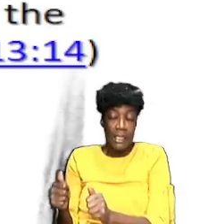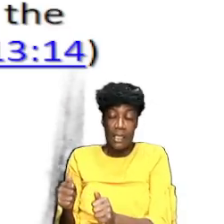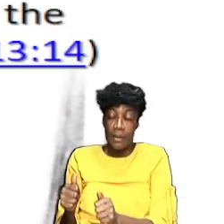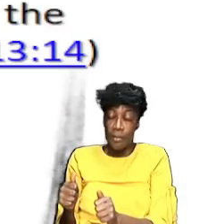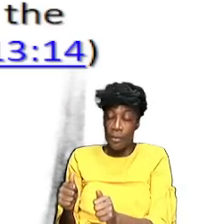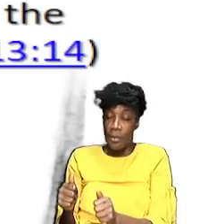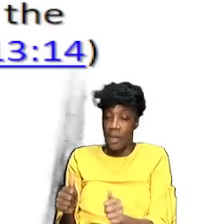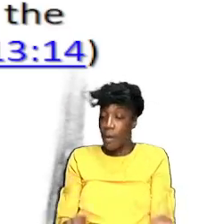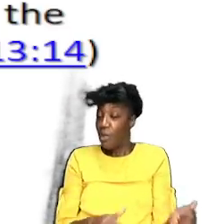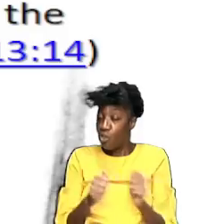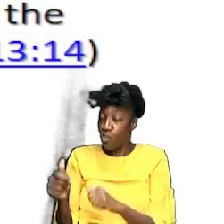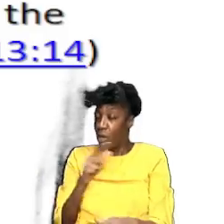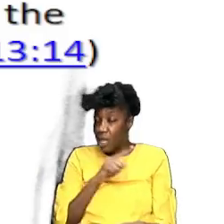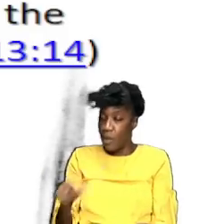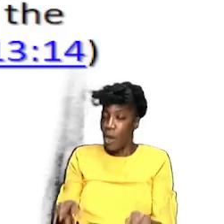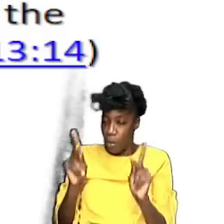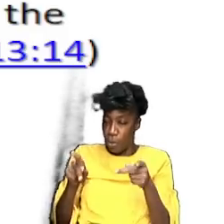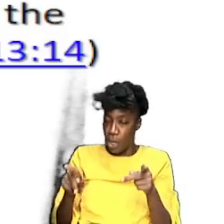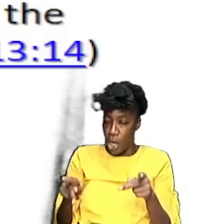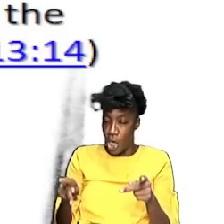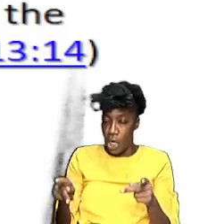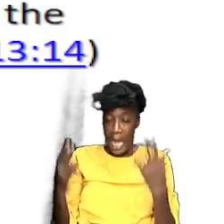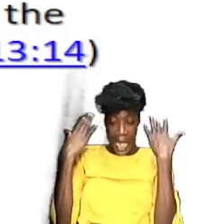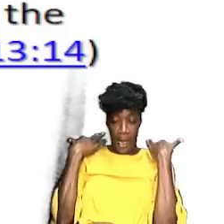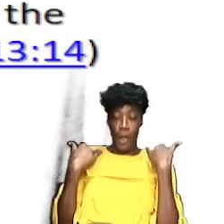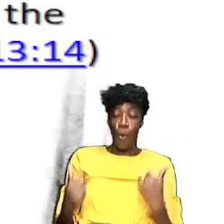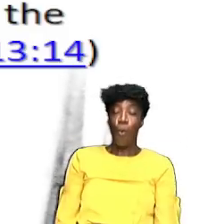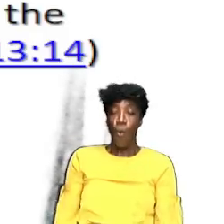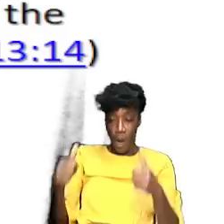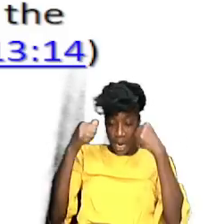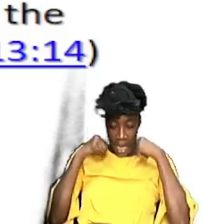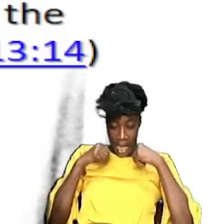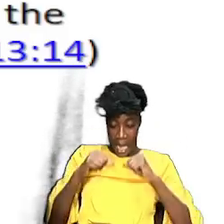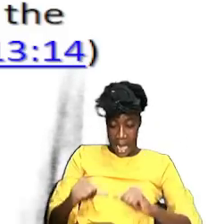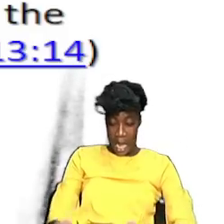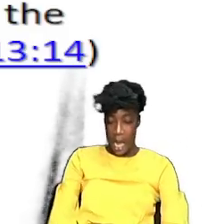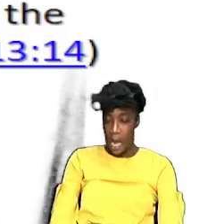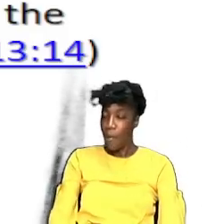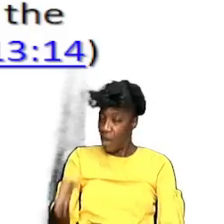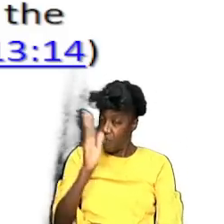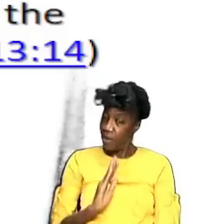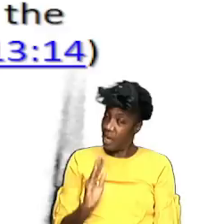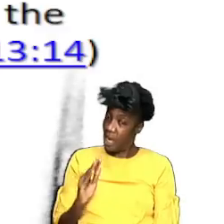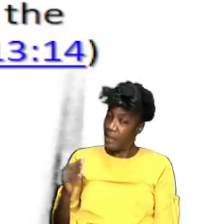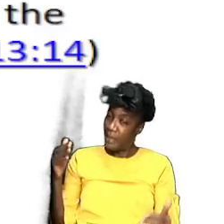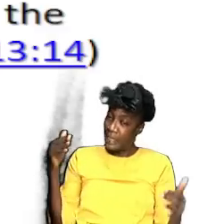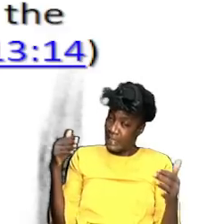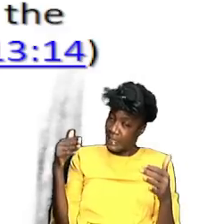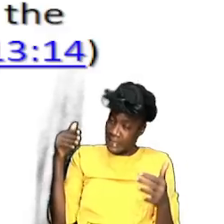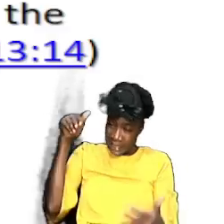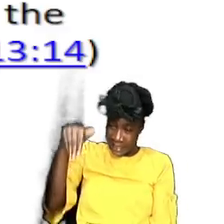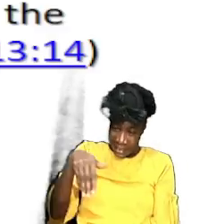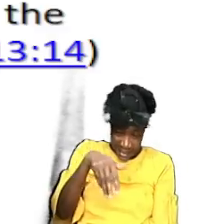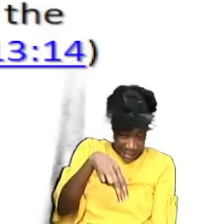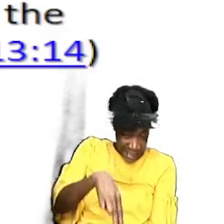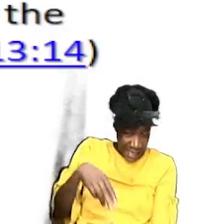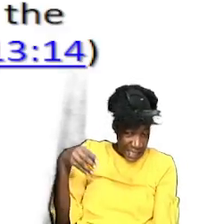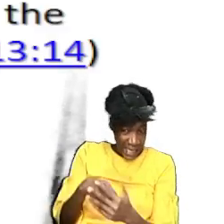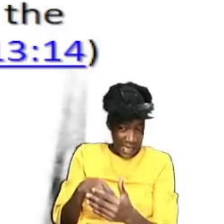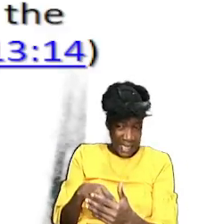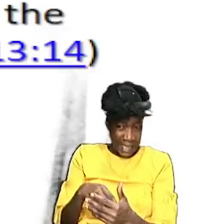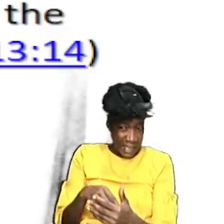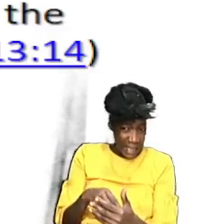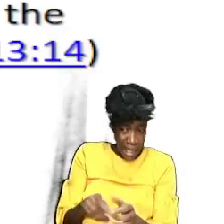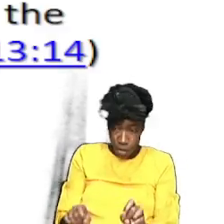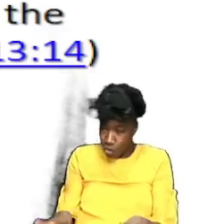his might. Put on the whole arm of God, that he may be able to stand against the trickery of the devil.